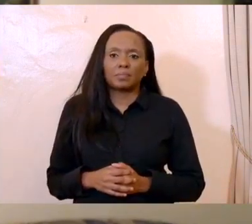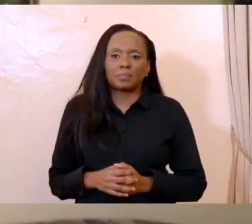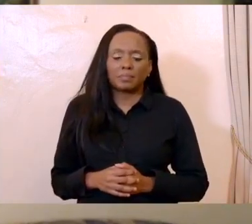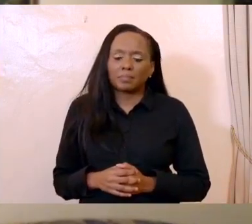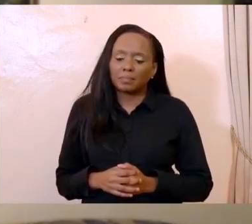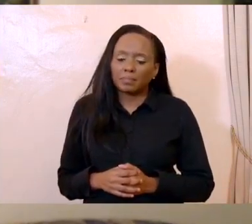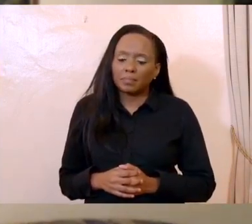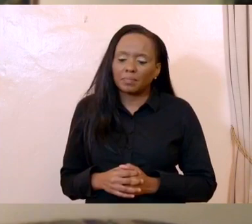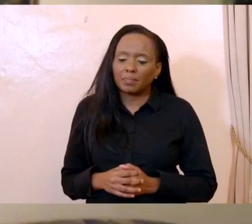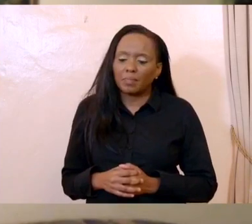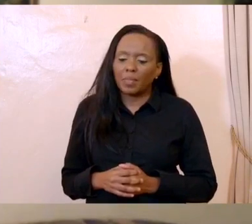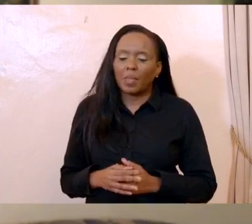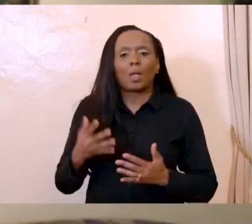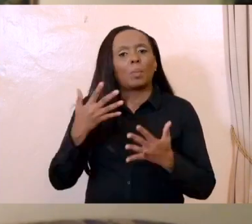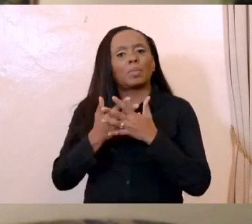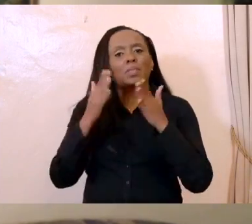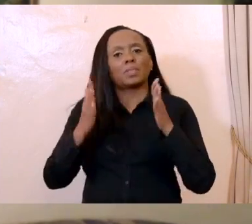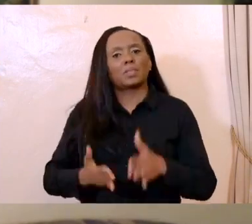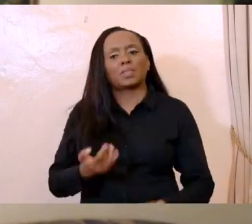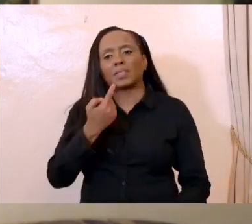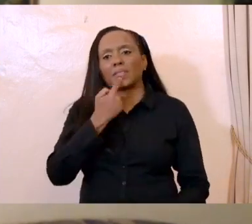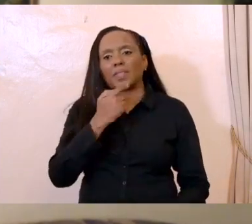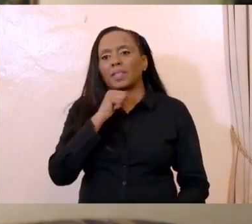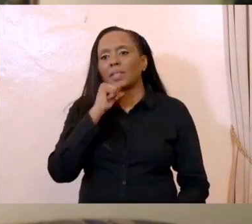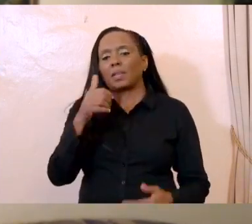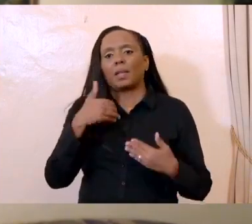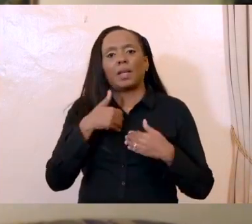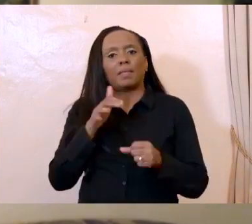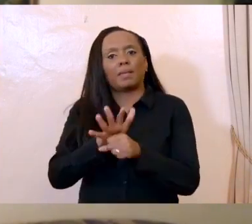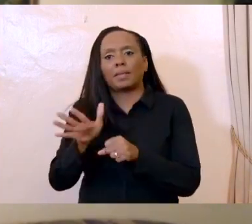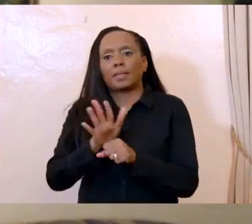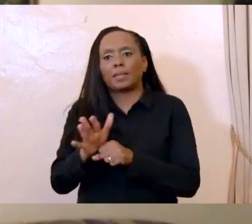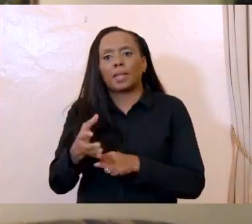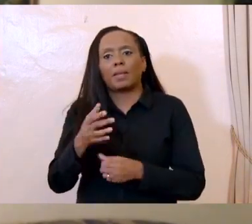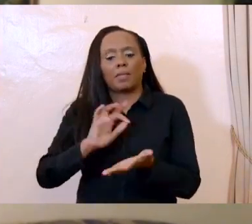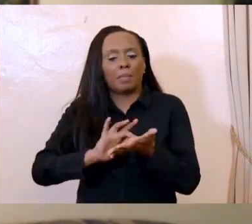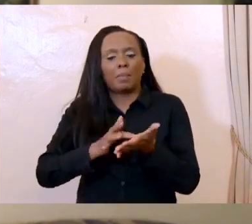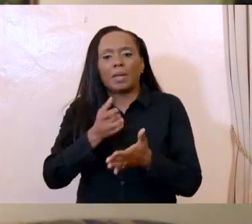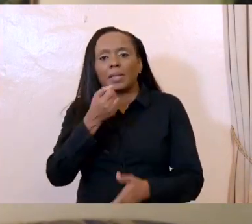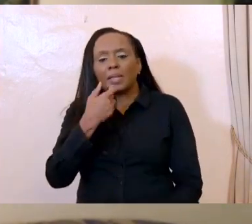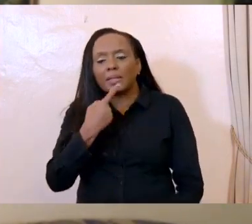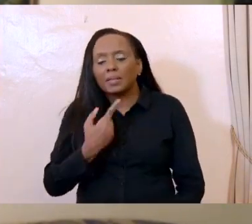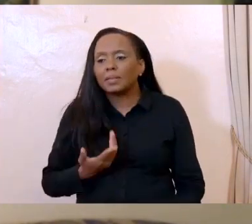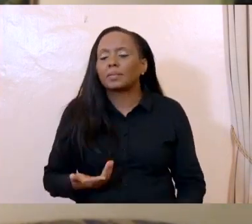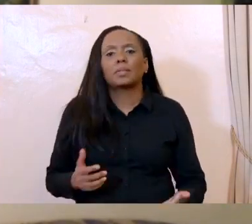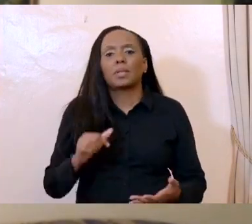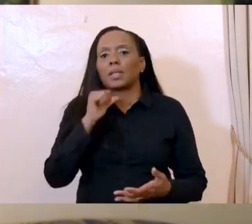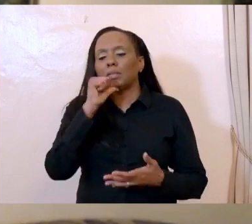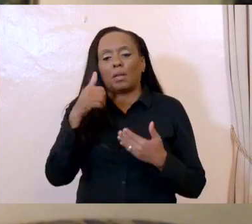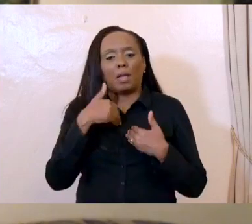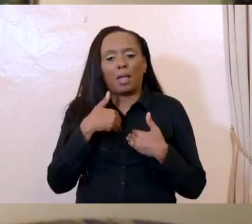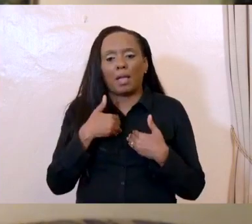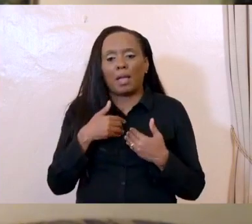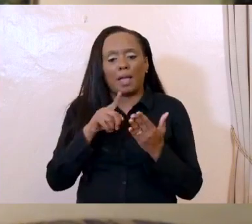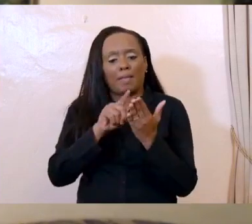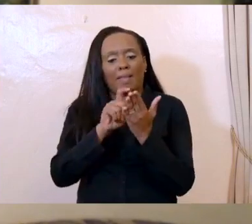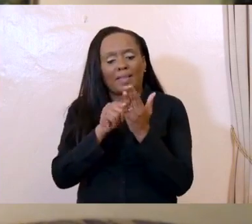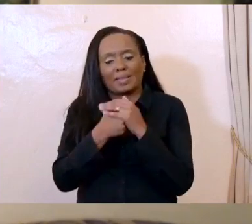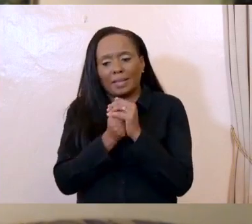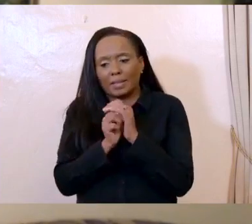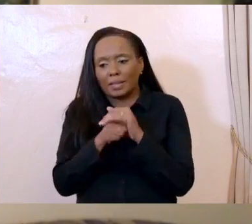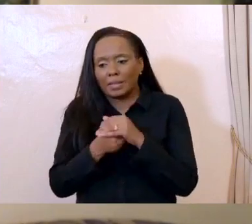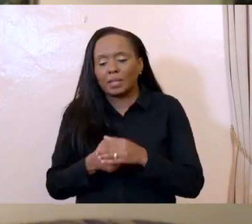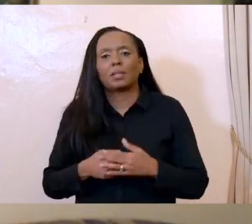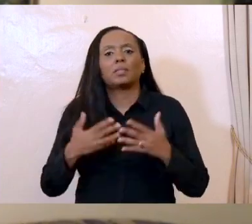complaining about a lack of medication, that they don't have enough sanitizers. They're requesting medication and